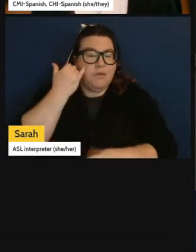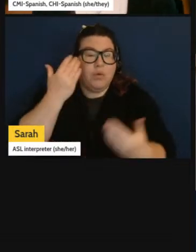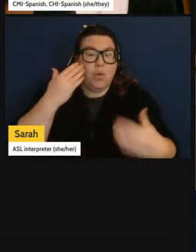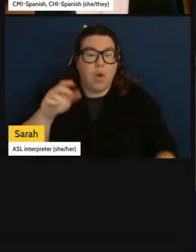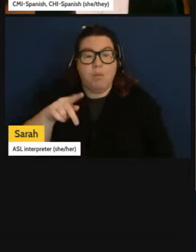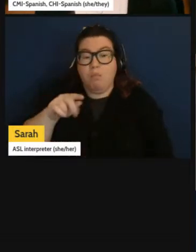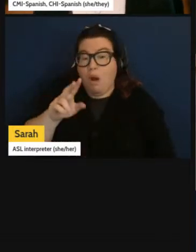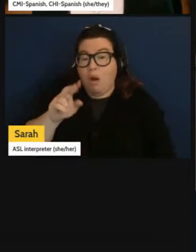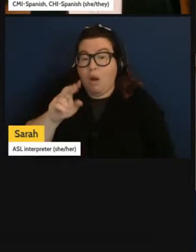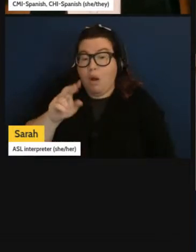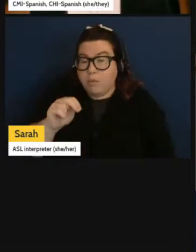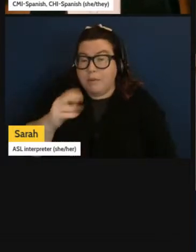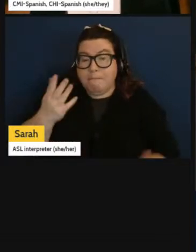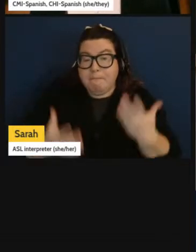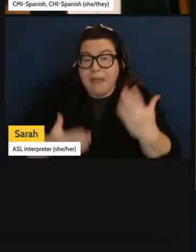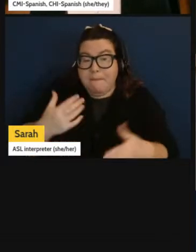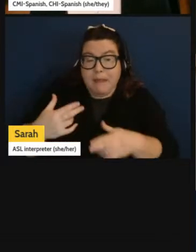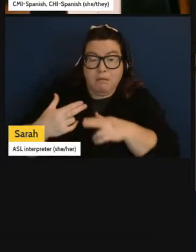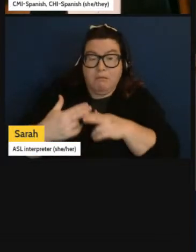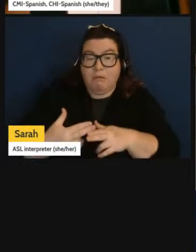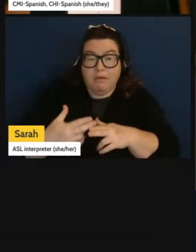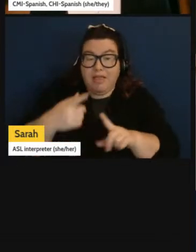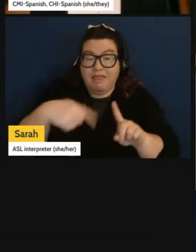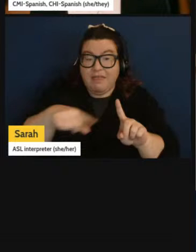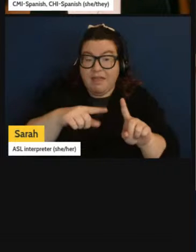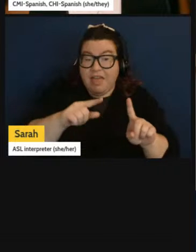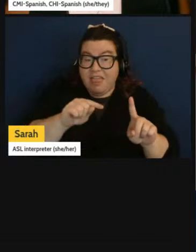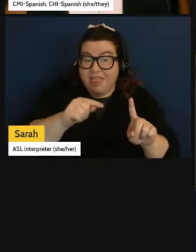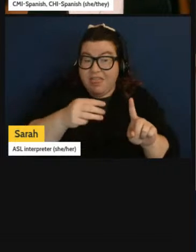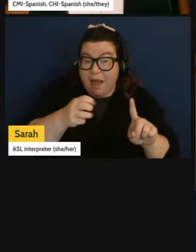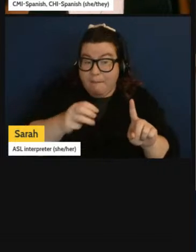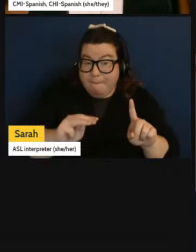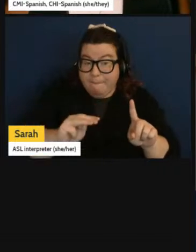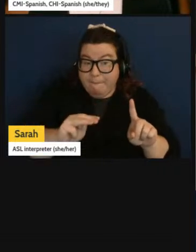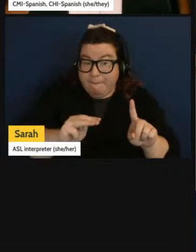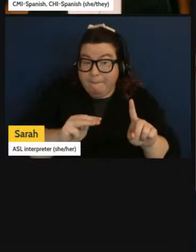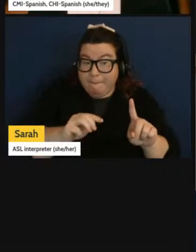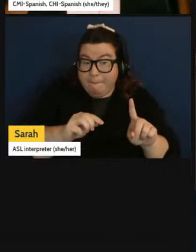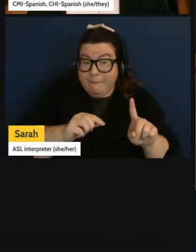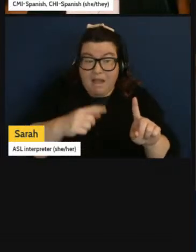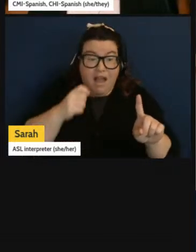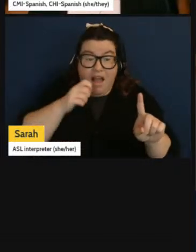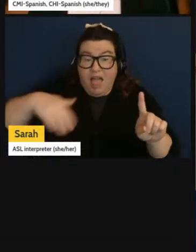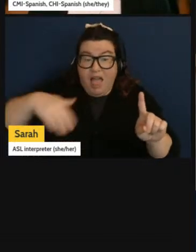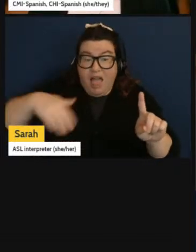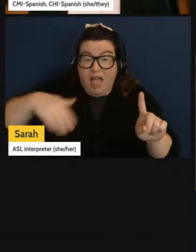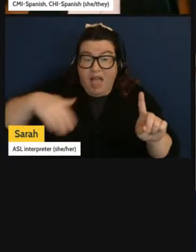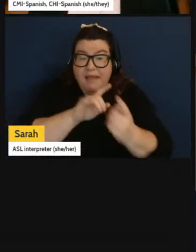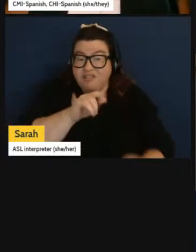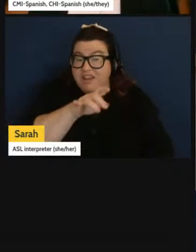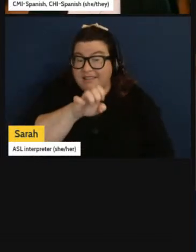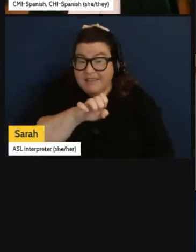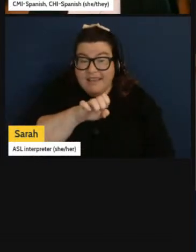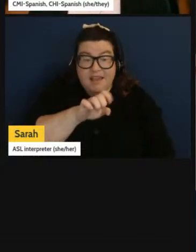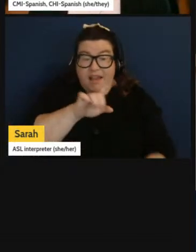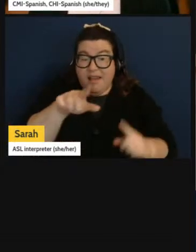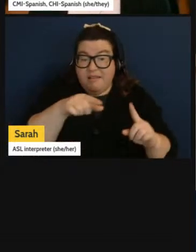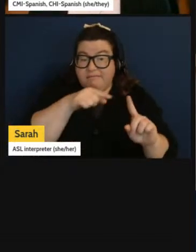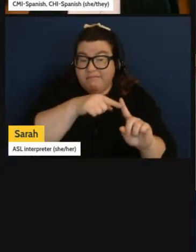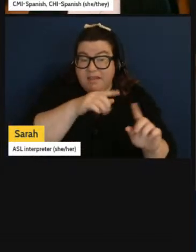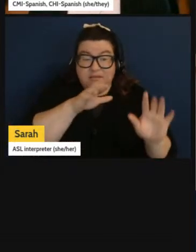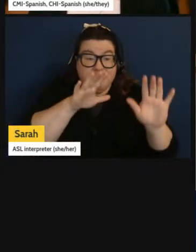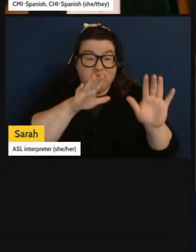we may simply refer to them as them. I haven't met Jessie before, but I've heard lots of great things about